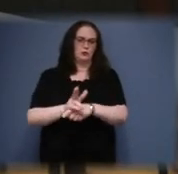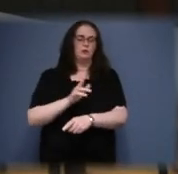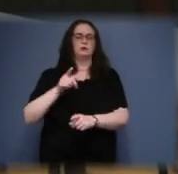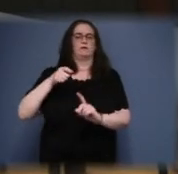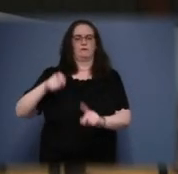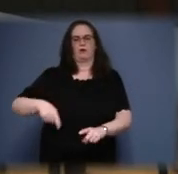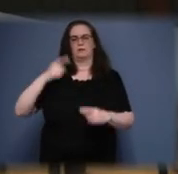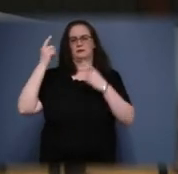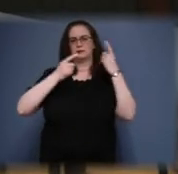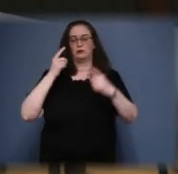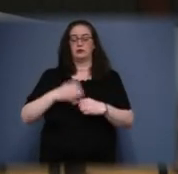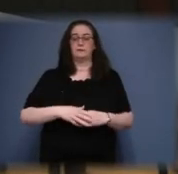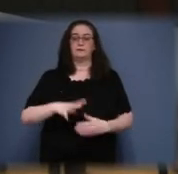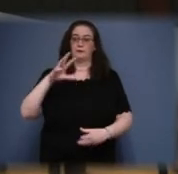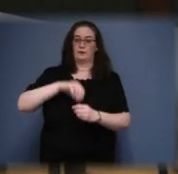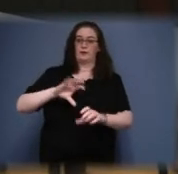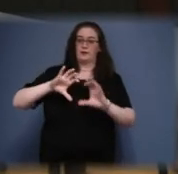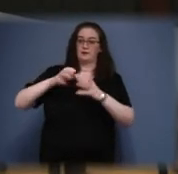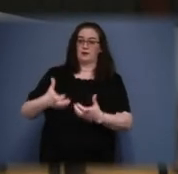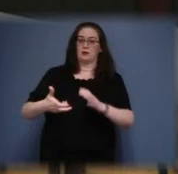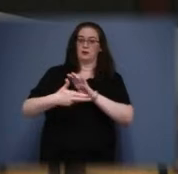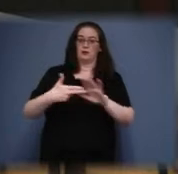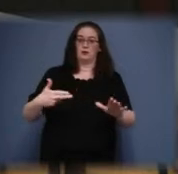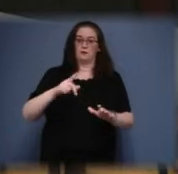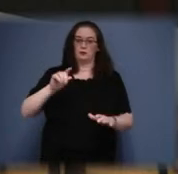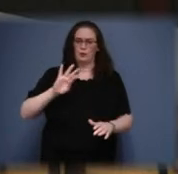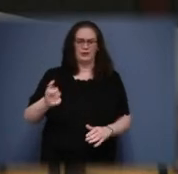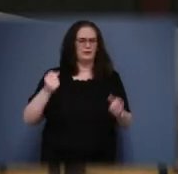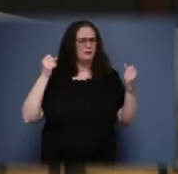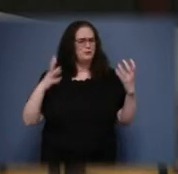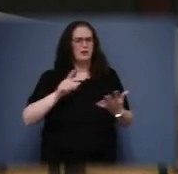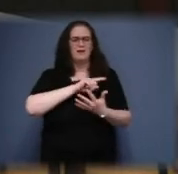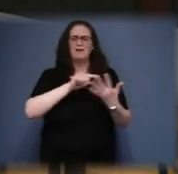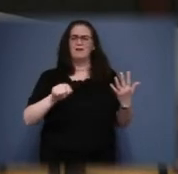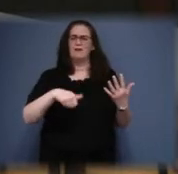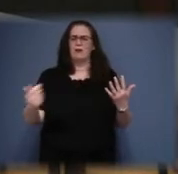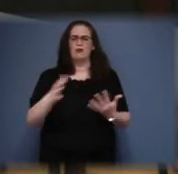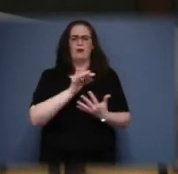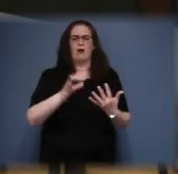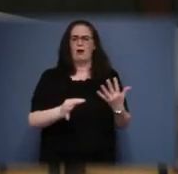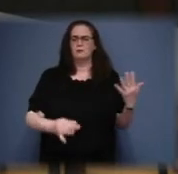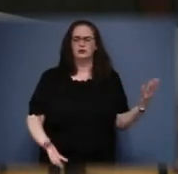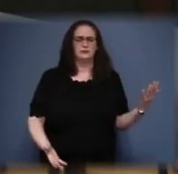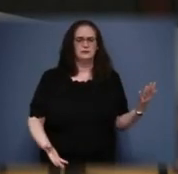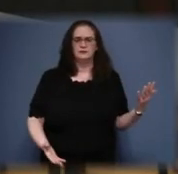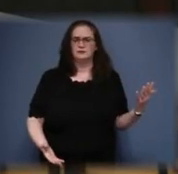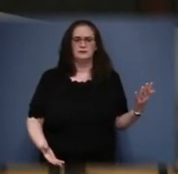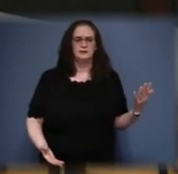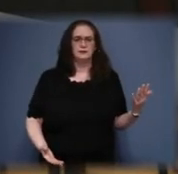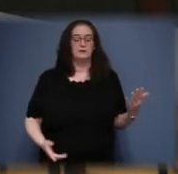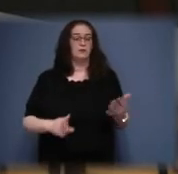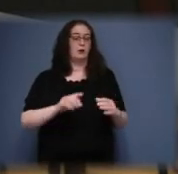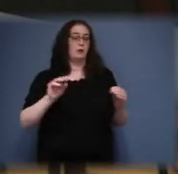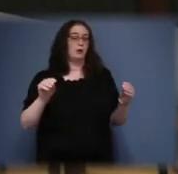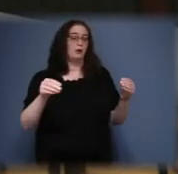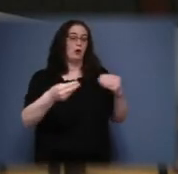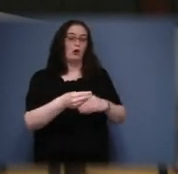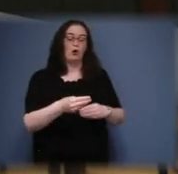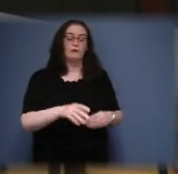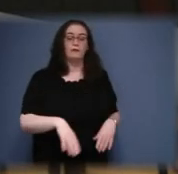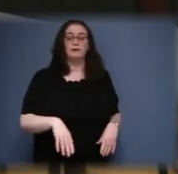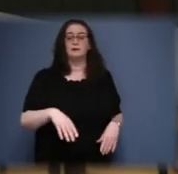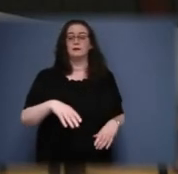consideration. Within this classification of zoning, there are plenty of options, okay, from office park,